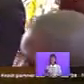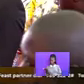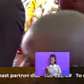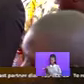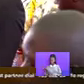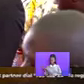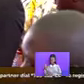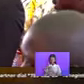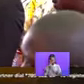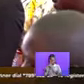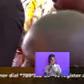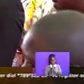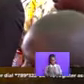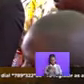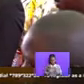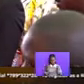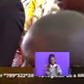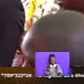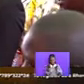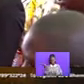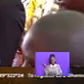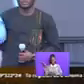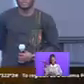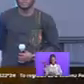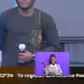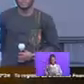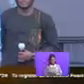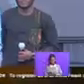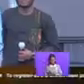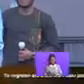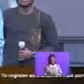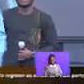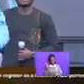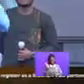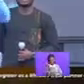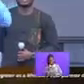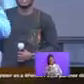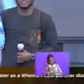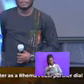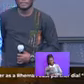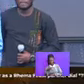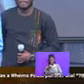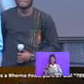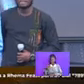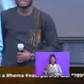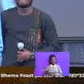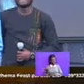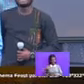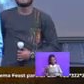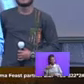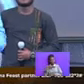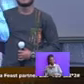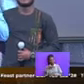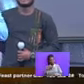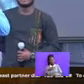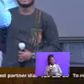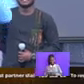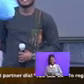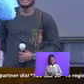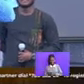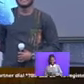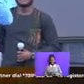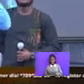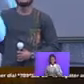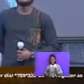will come directly from the street some of them will come smelling some of them will come battered and tattered they are